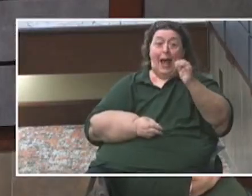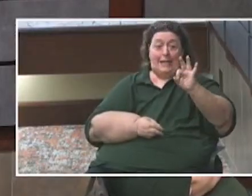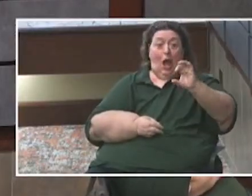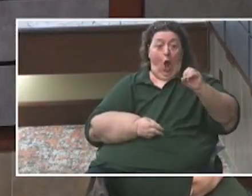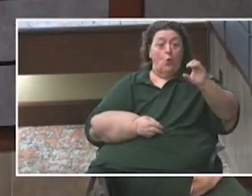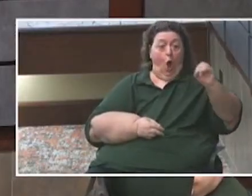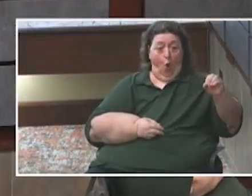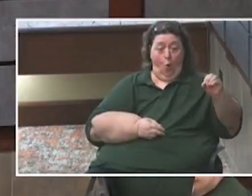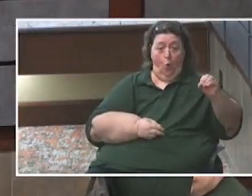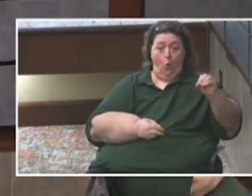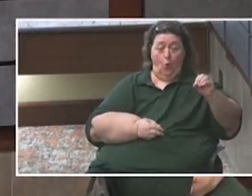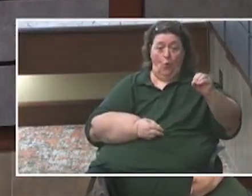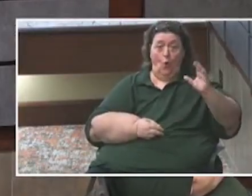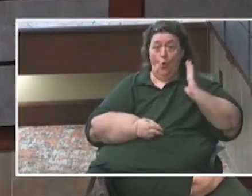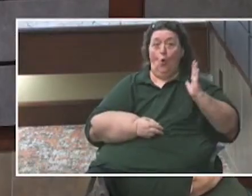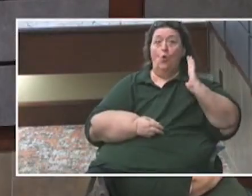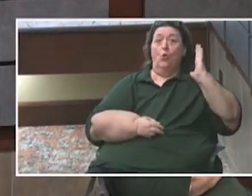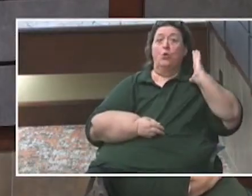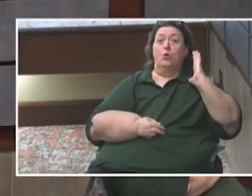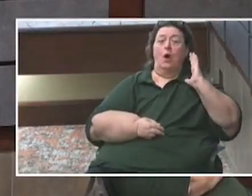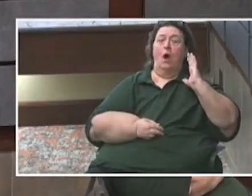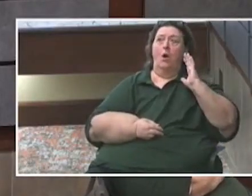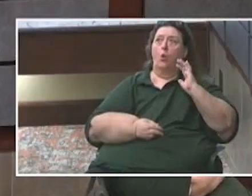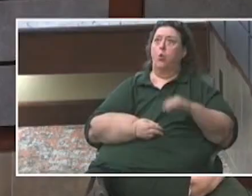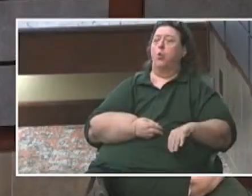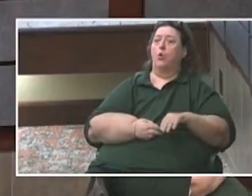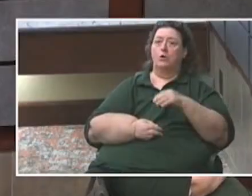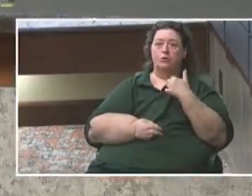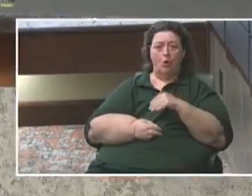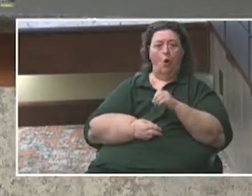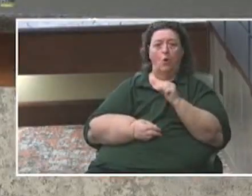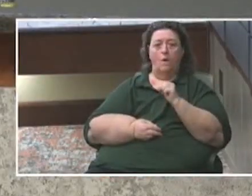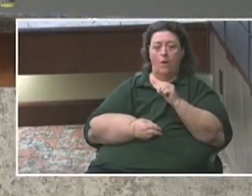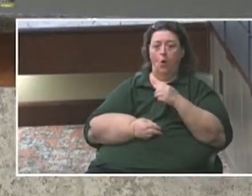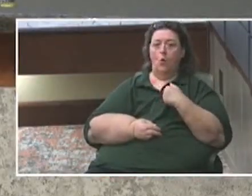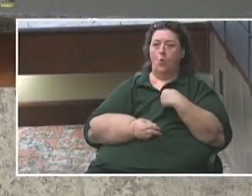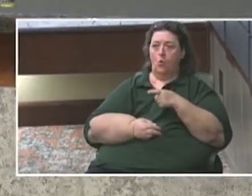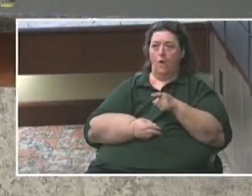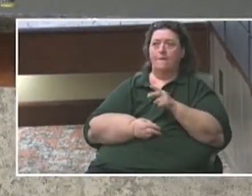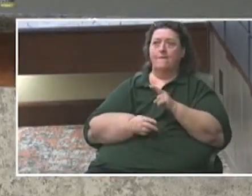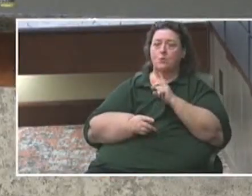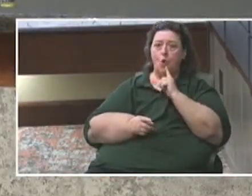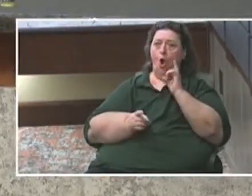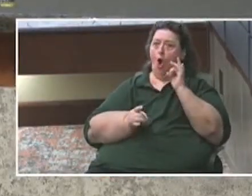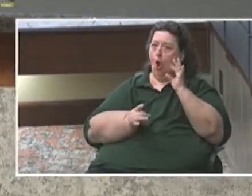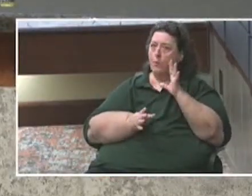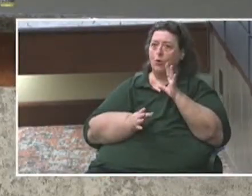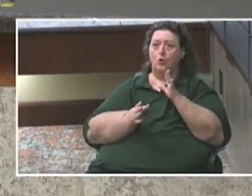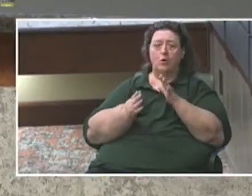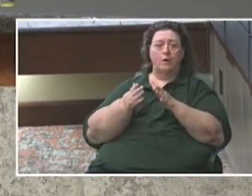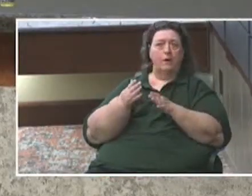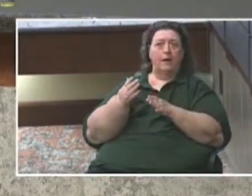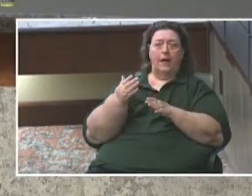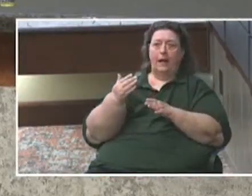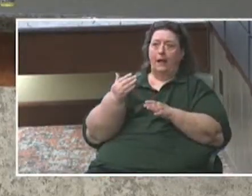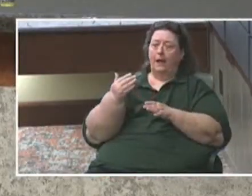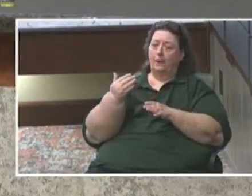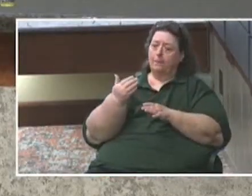early 1900s. So we are dealing with some, it is a horrible inconvenience, and, you know, it